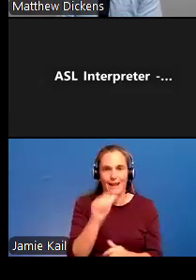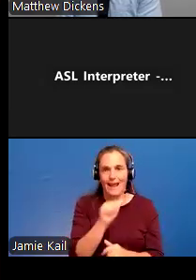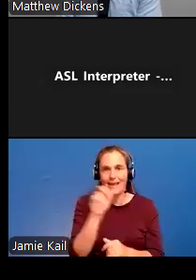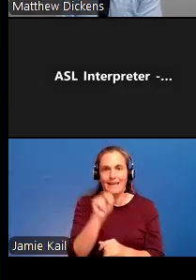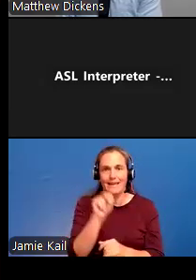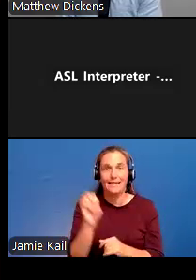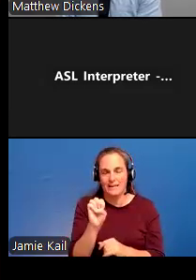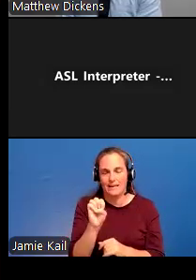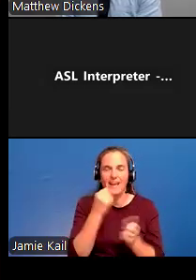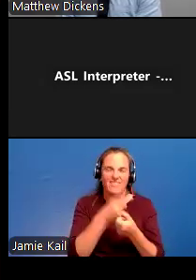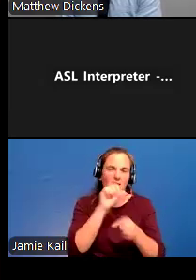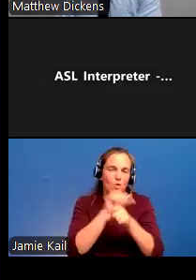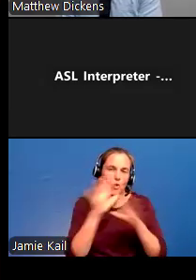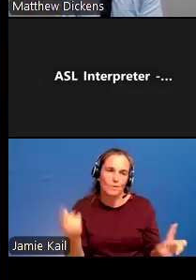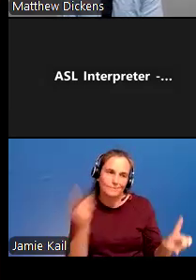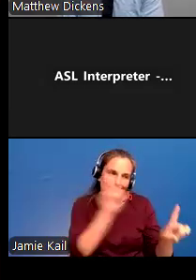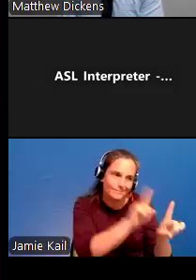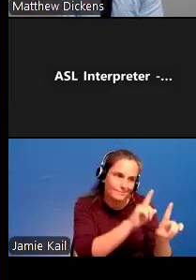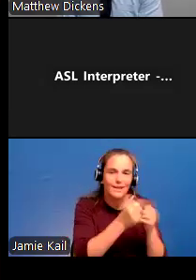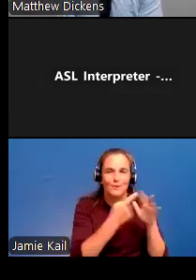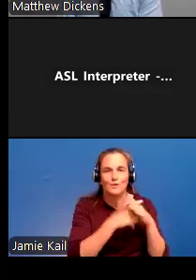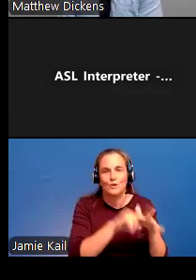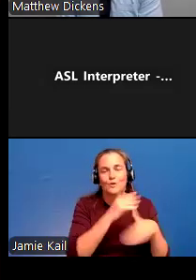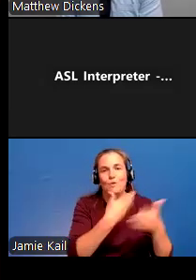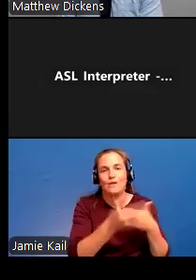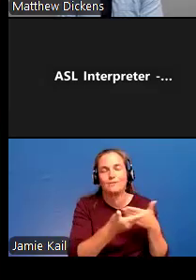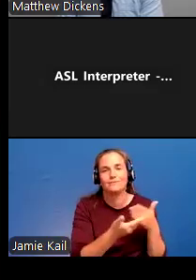go out and start the process over again.